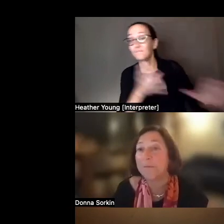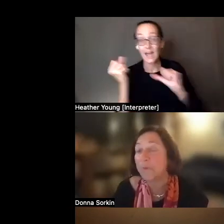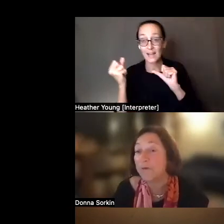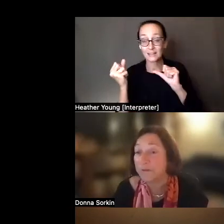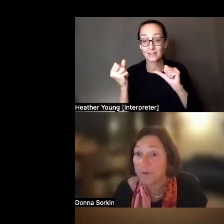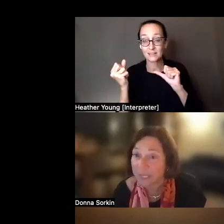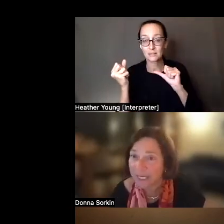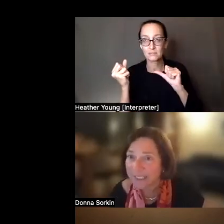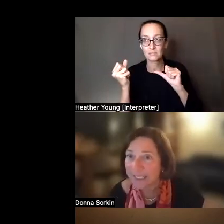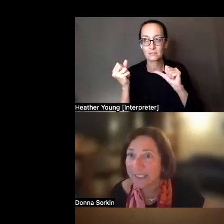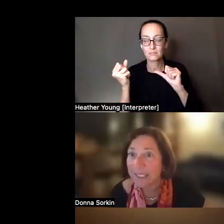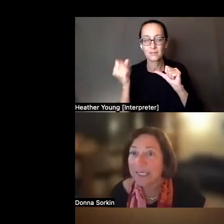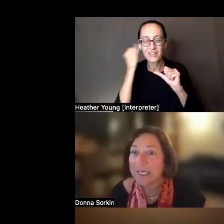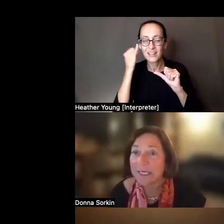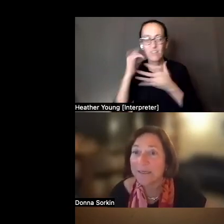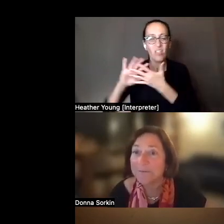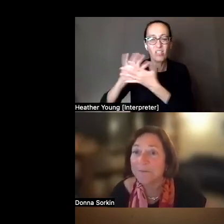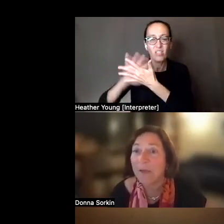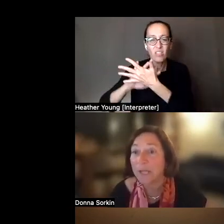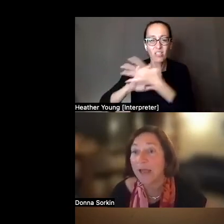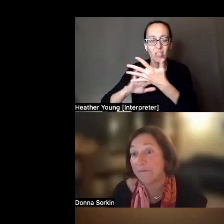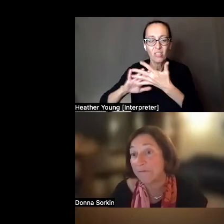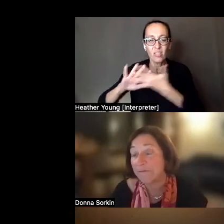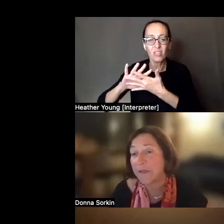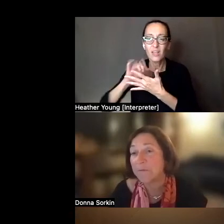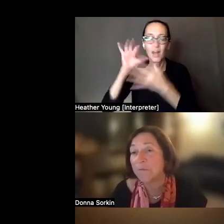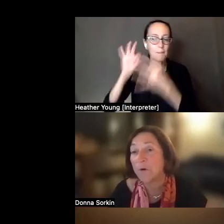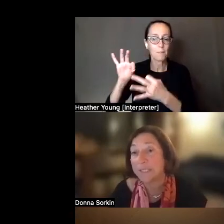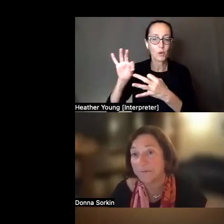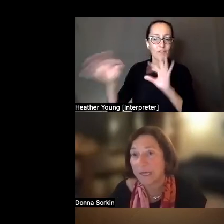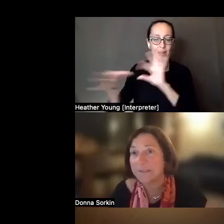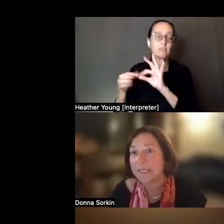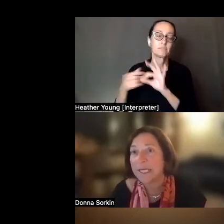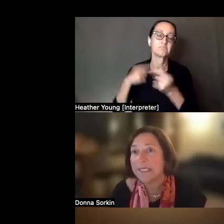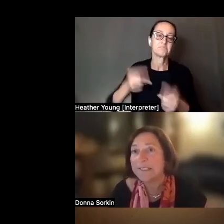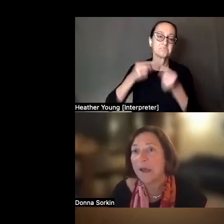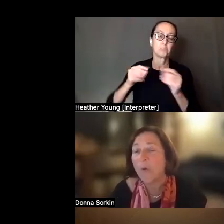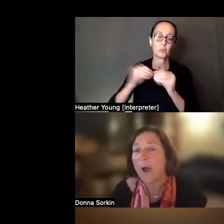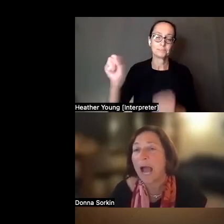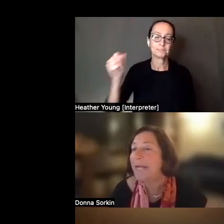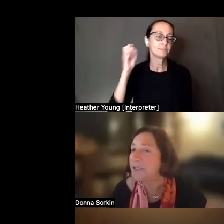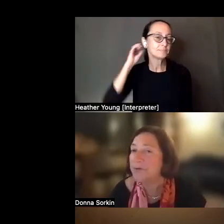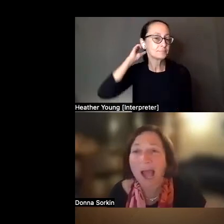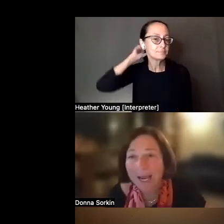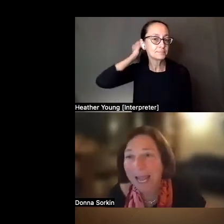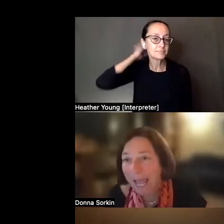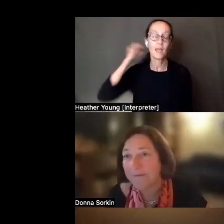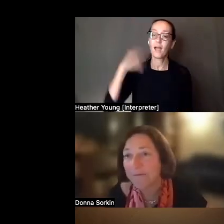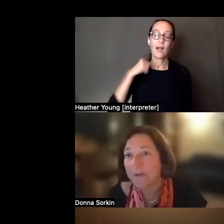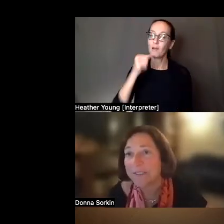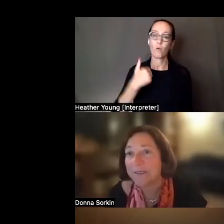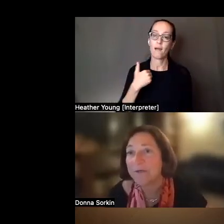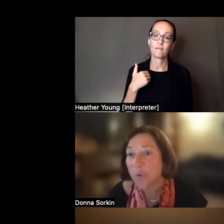not a perfect phone connection, I will have more difficulty. So I do not